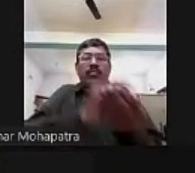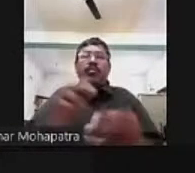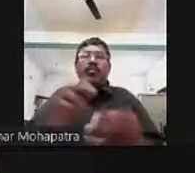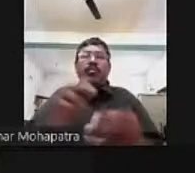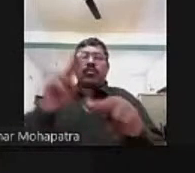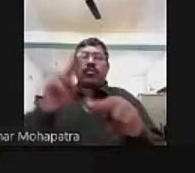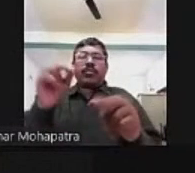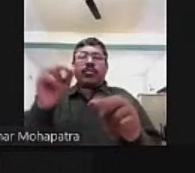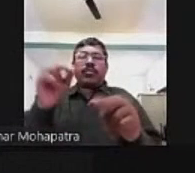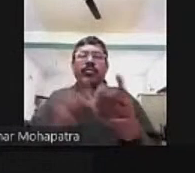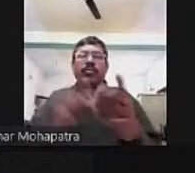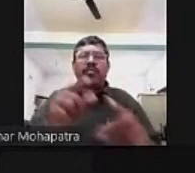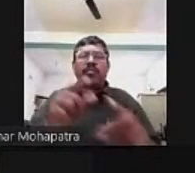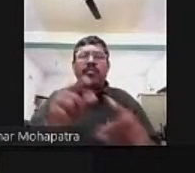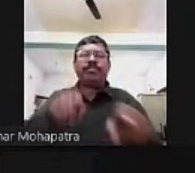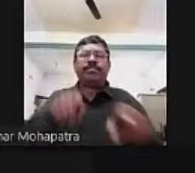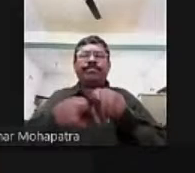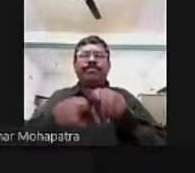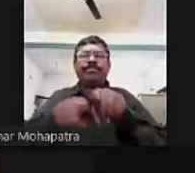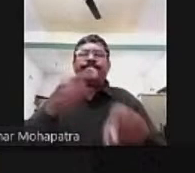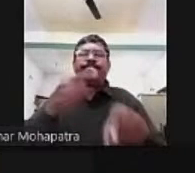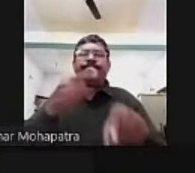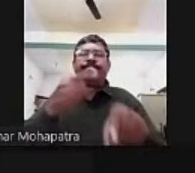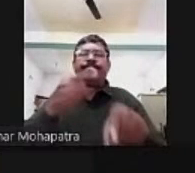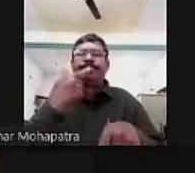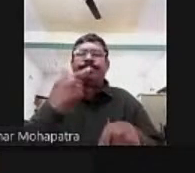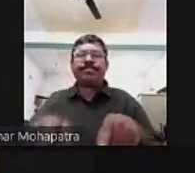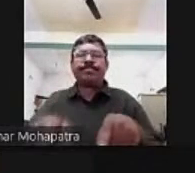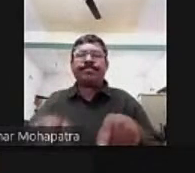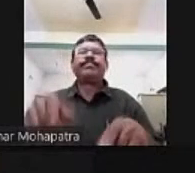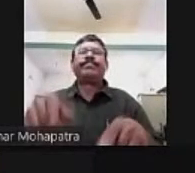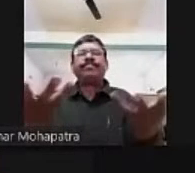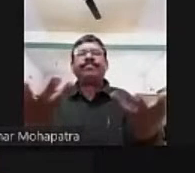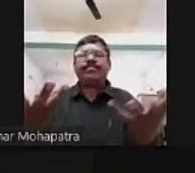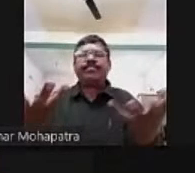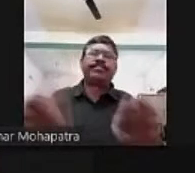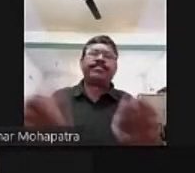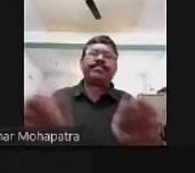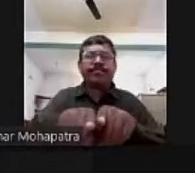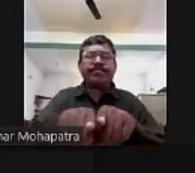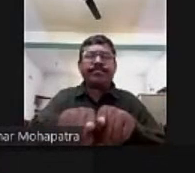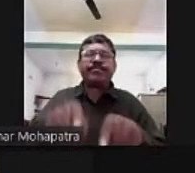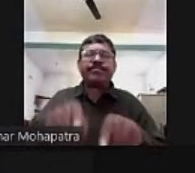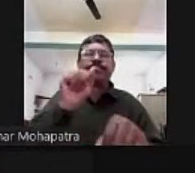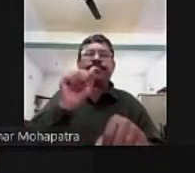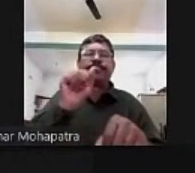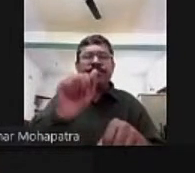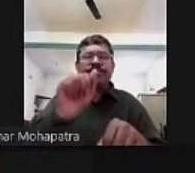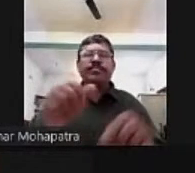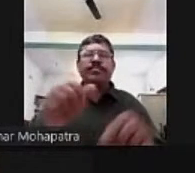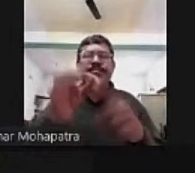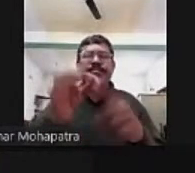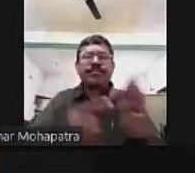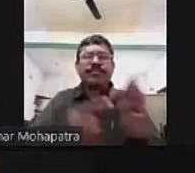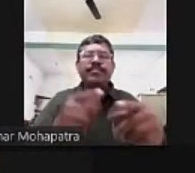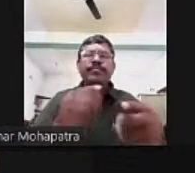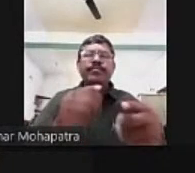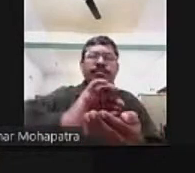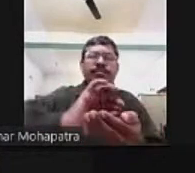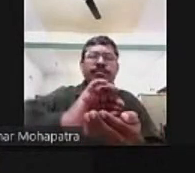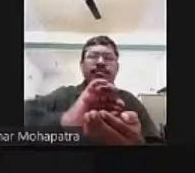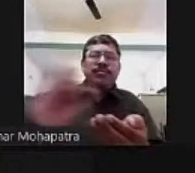put 2 3 examples. For instance, if we have a budget for